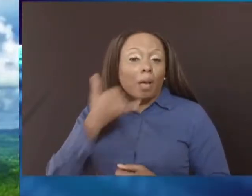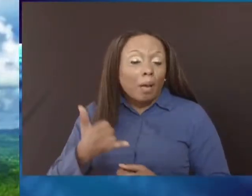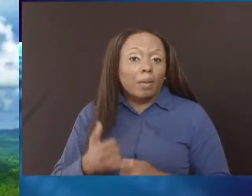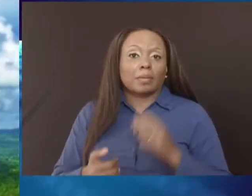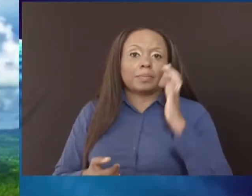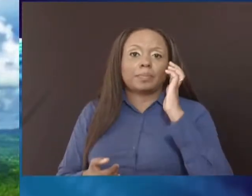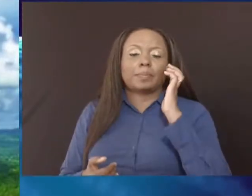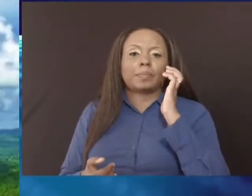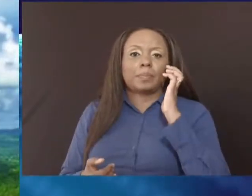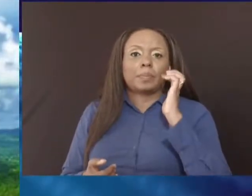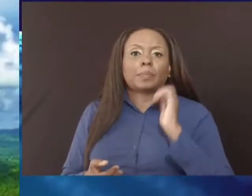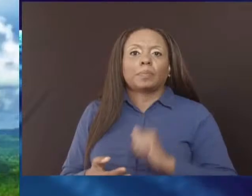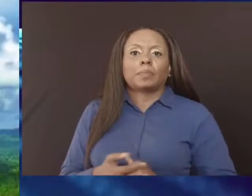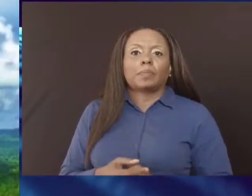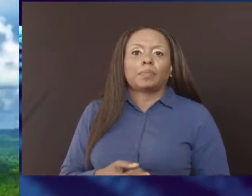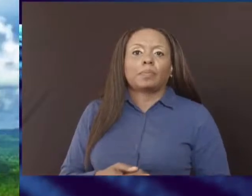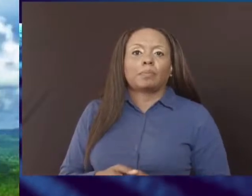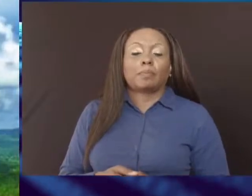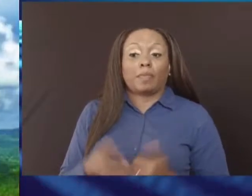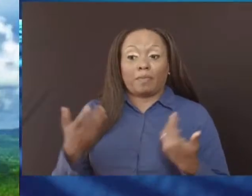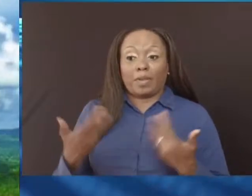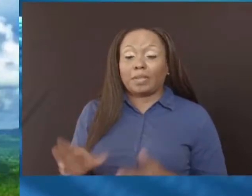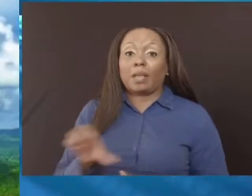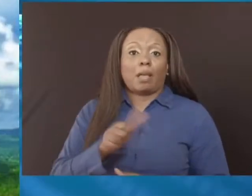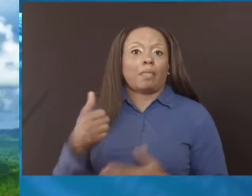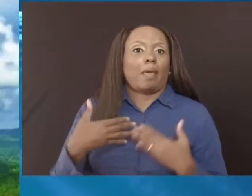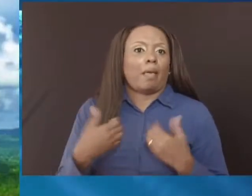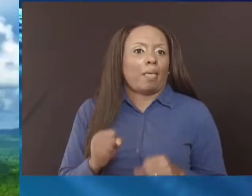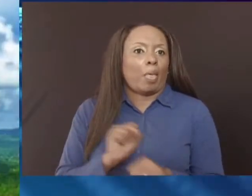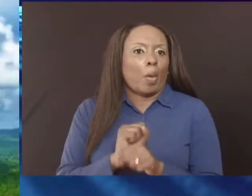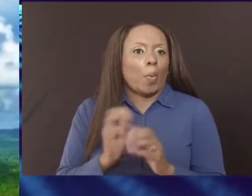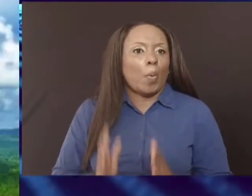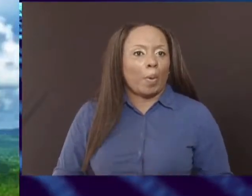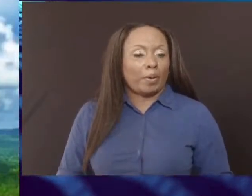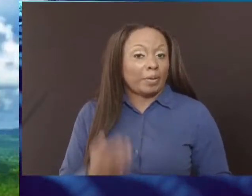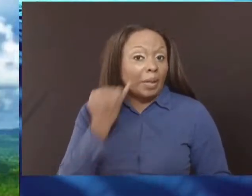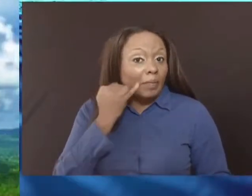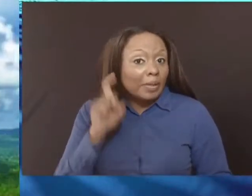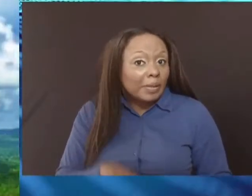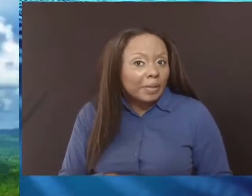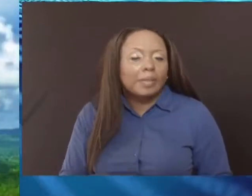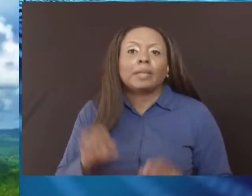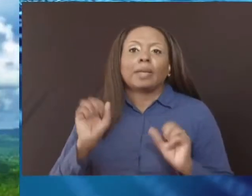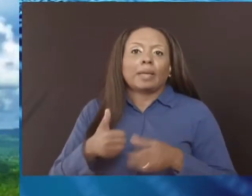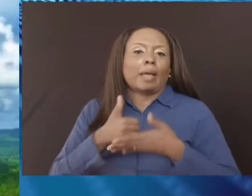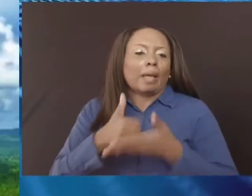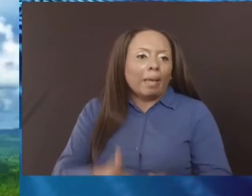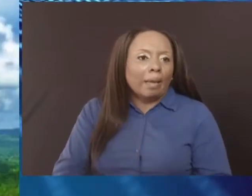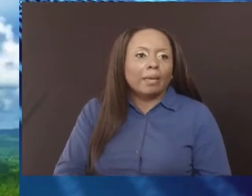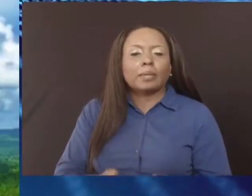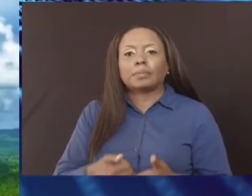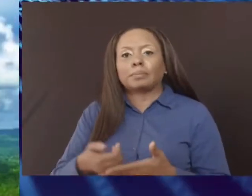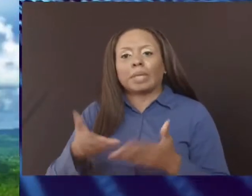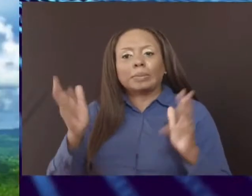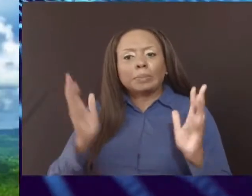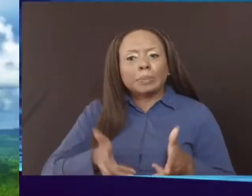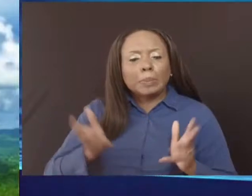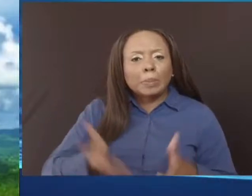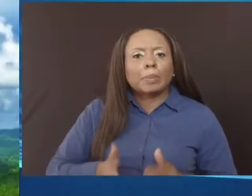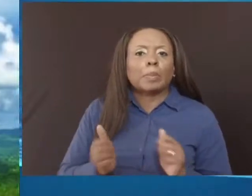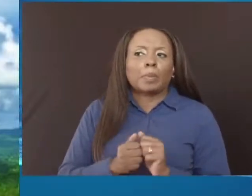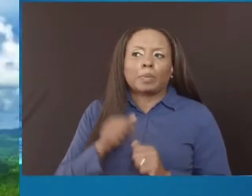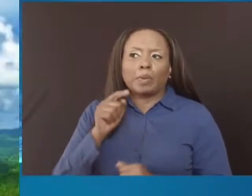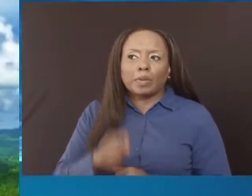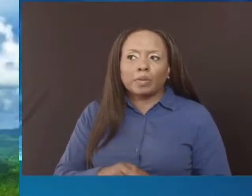Dr. Beth said, then we can get other healthcare workers as necessary to intervene for persons who may either have